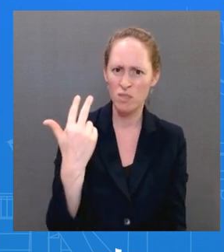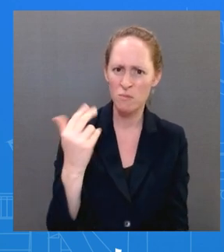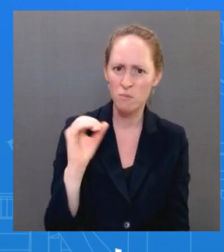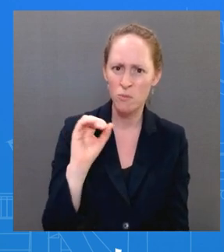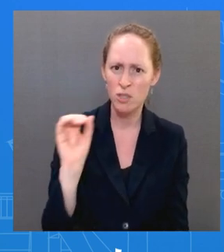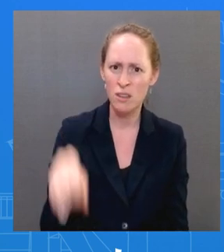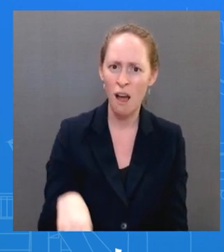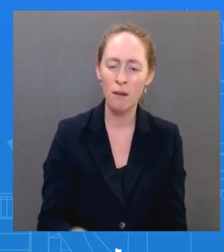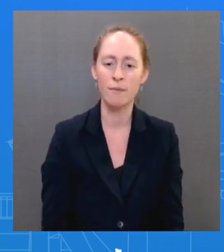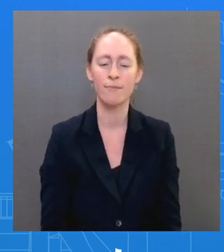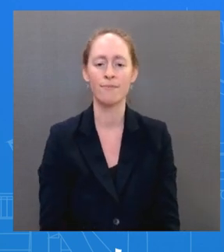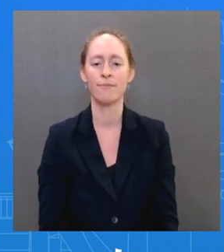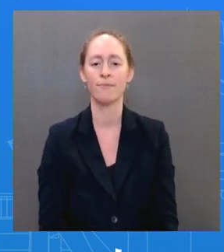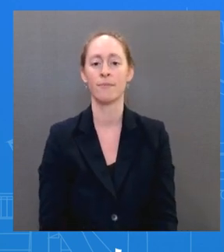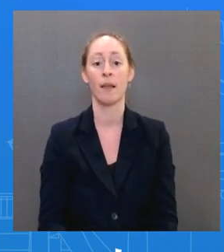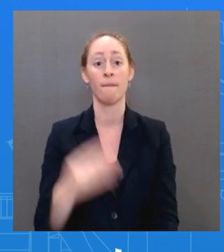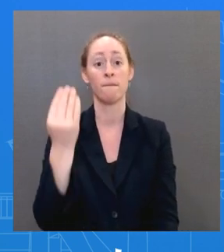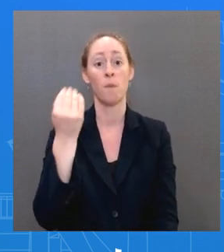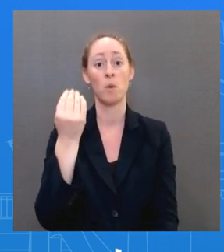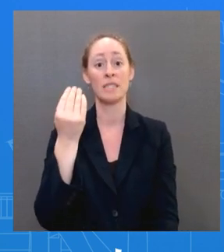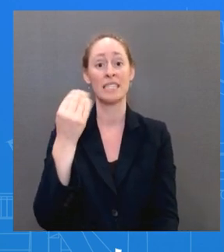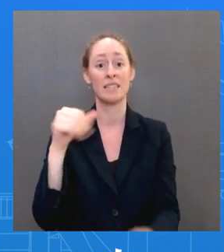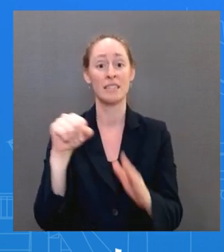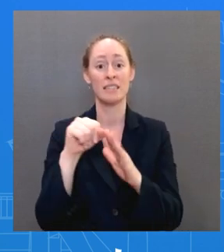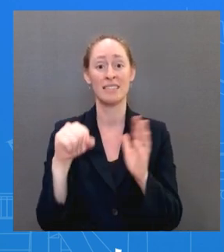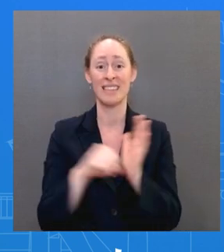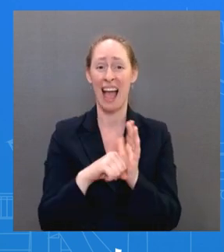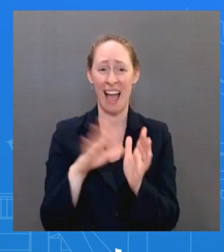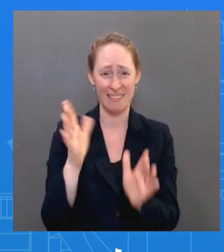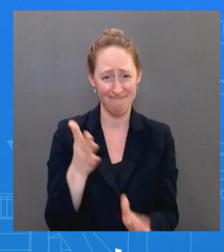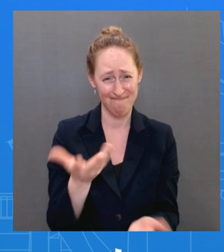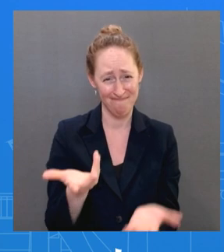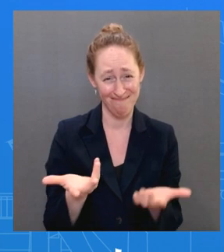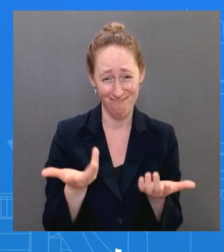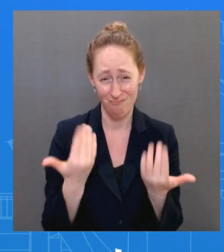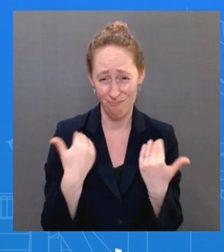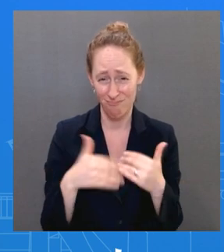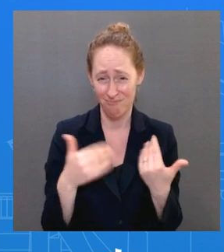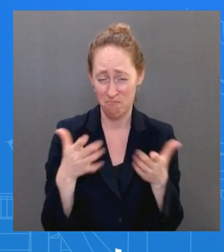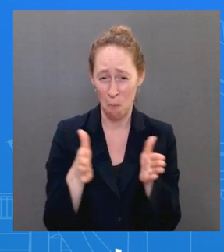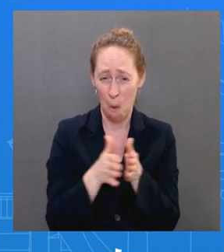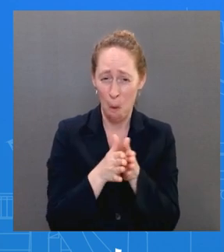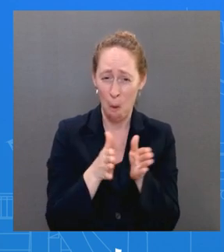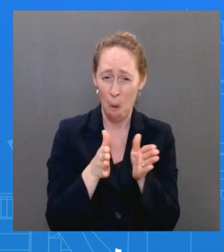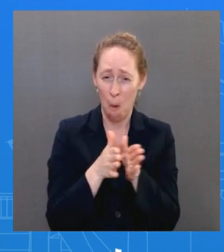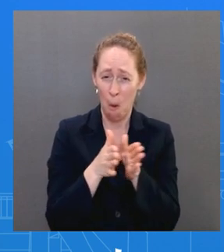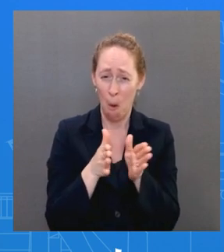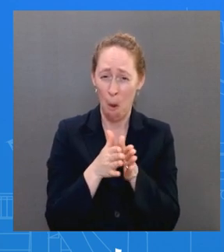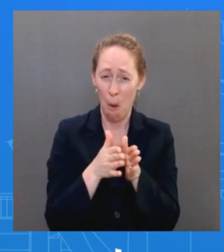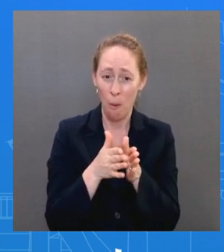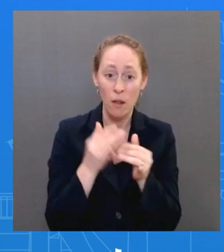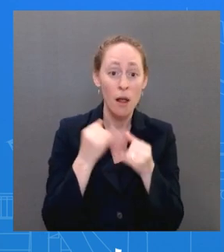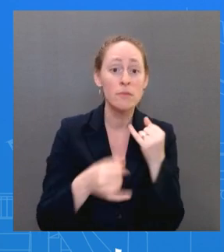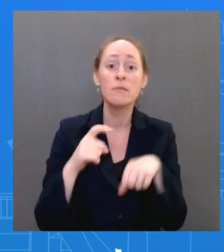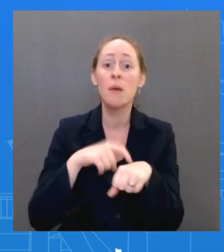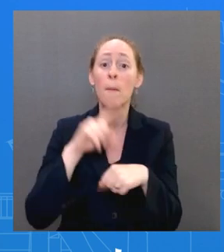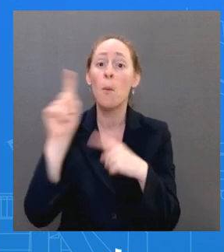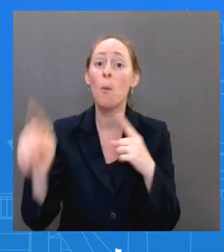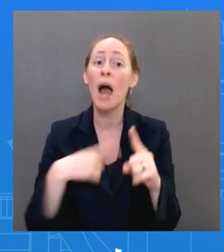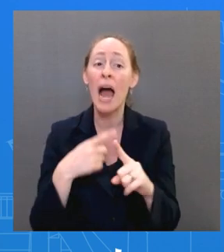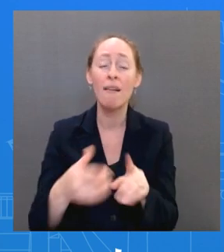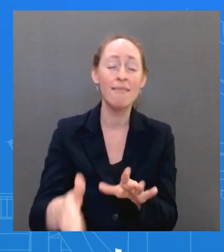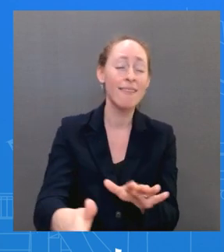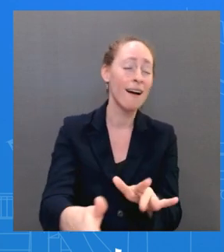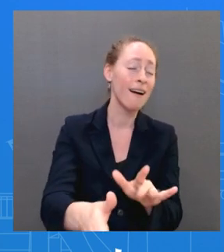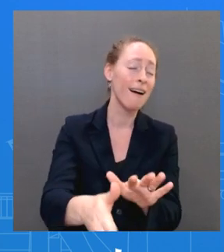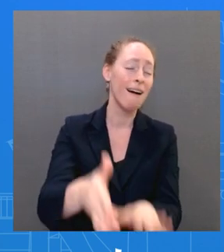lowest unemployment rates since this series began in 1976. And last month, the unemployment rate was a new